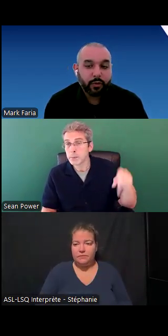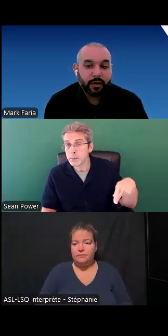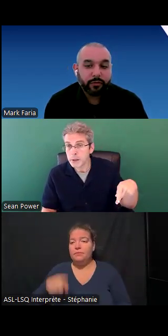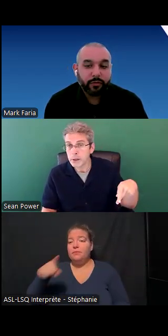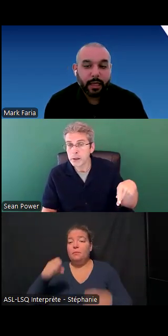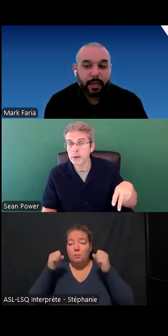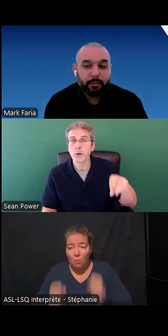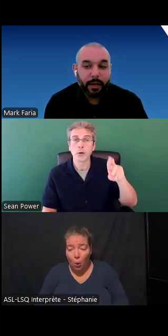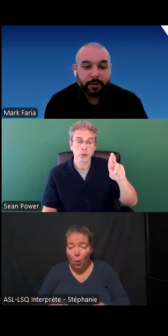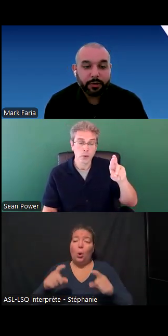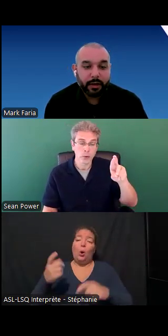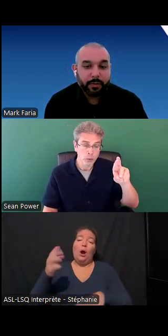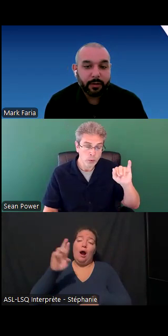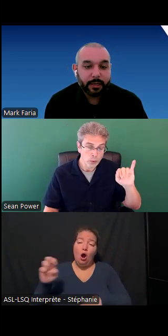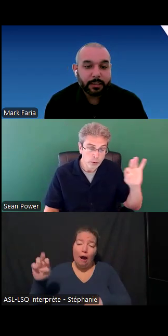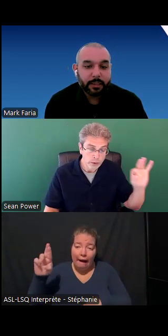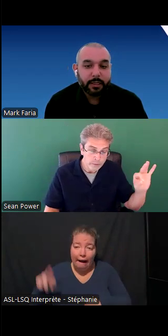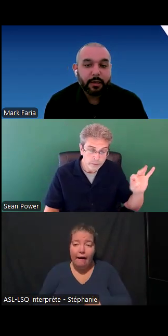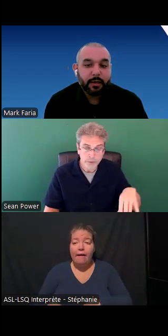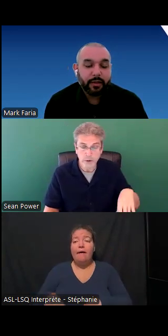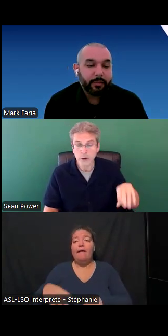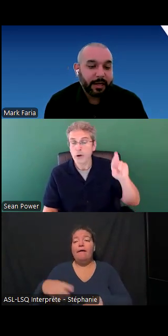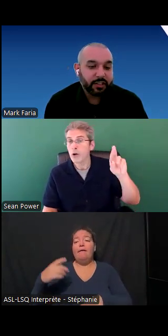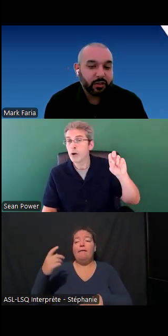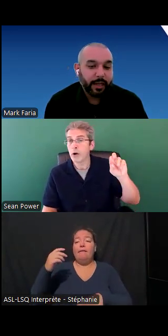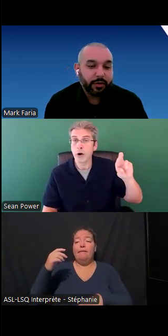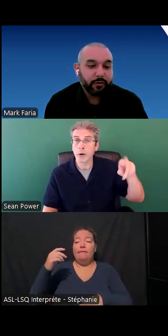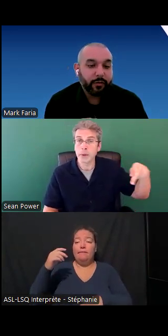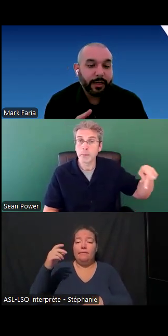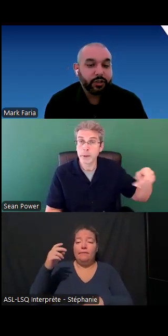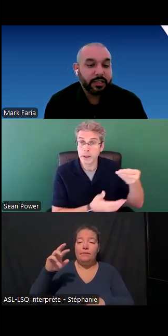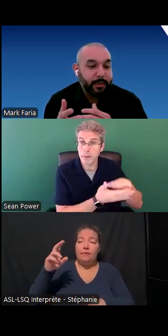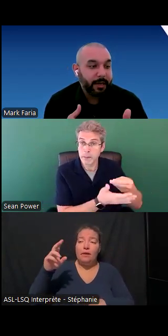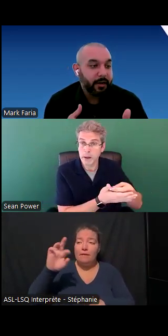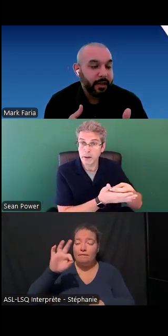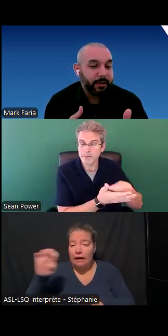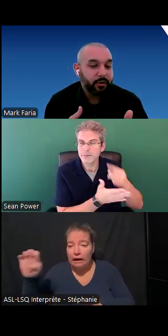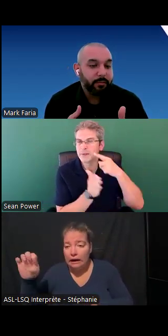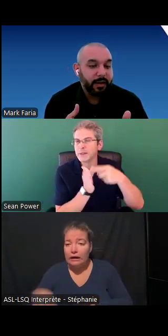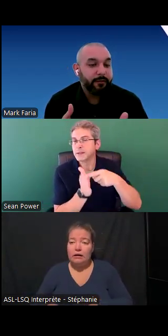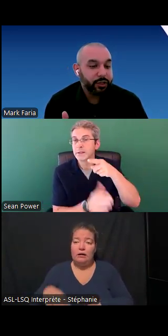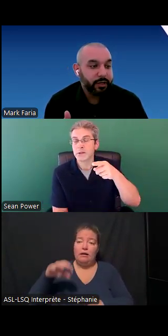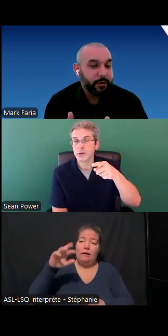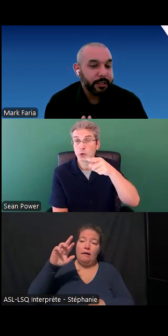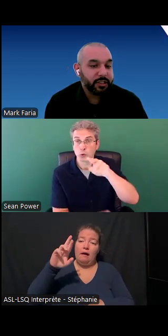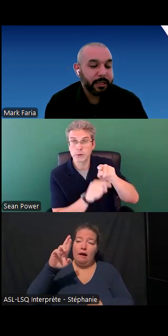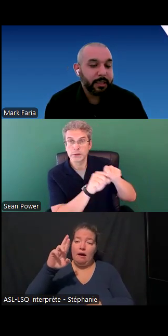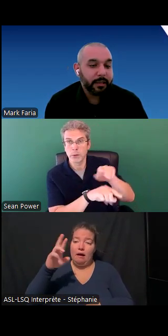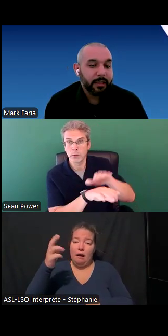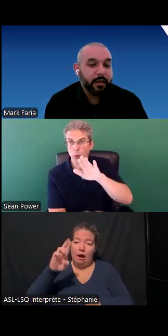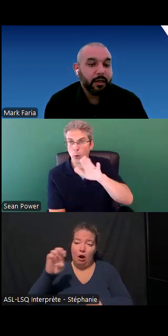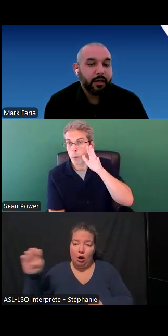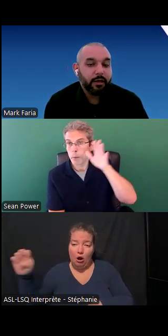So if you have a parent or a grandparent that passes away and you're financially dependent on them and you're a beneficiary of an